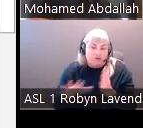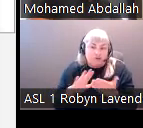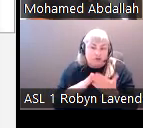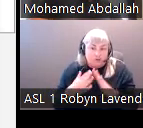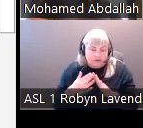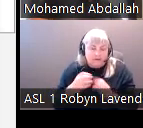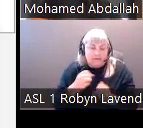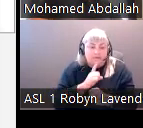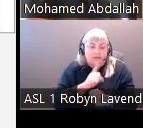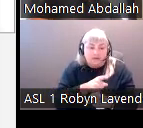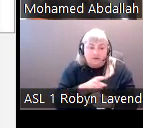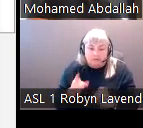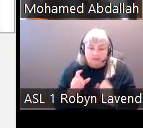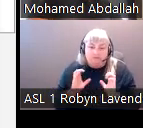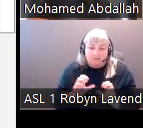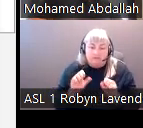abusive situation.